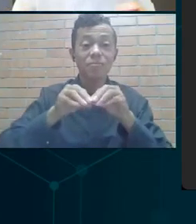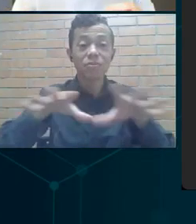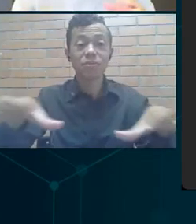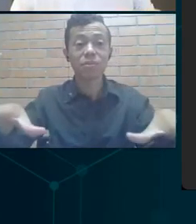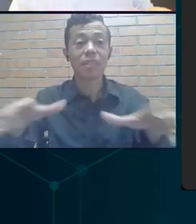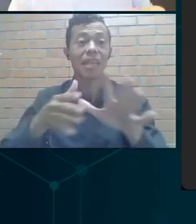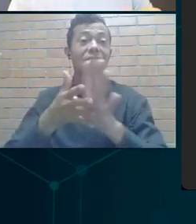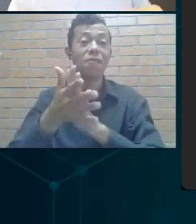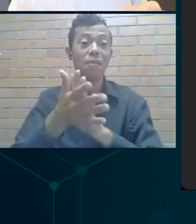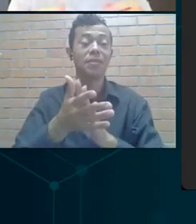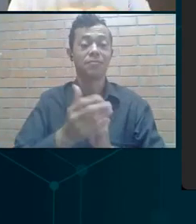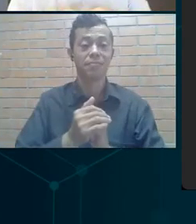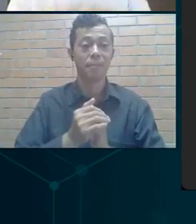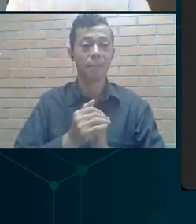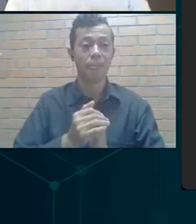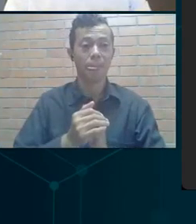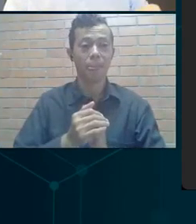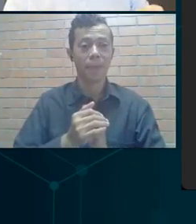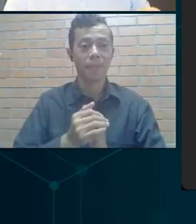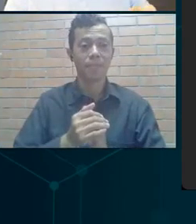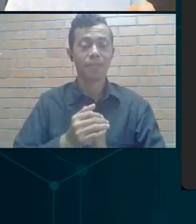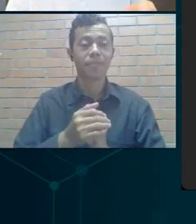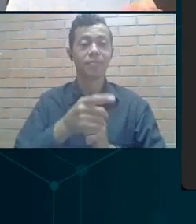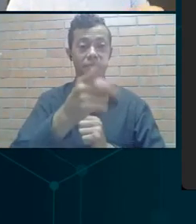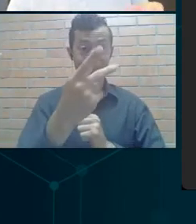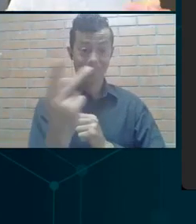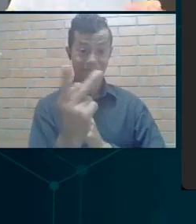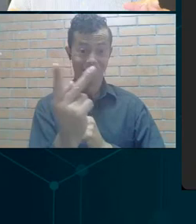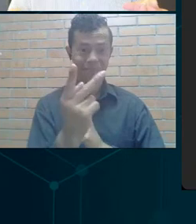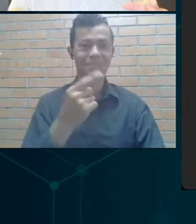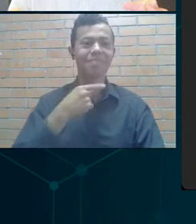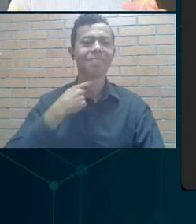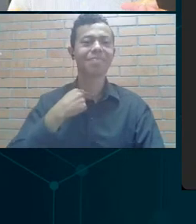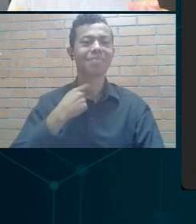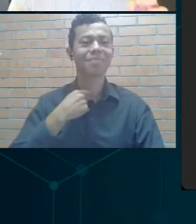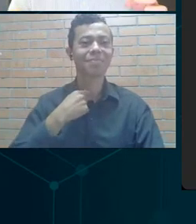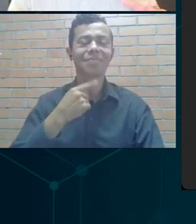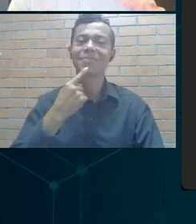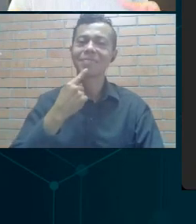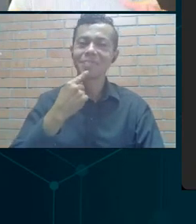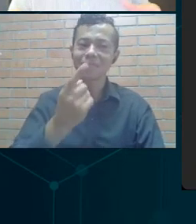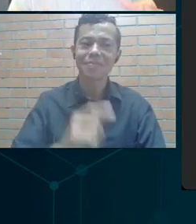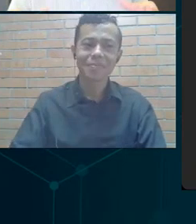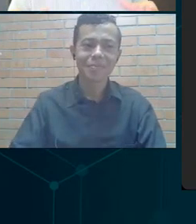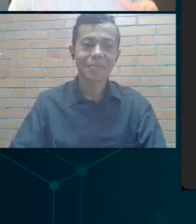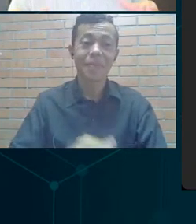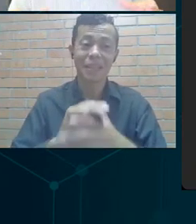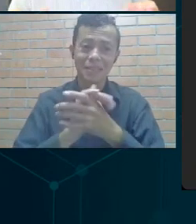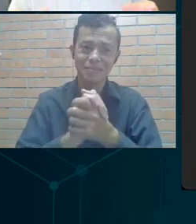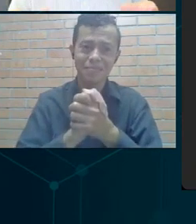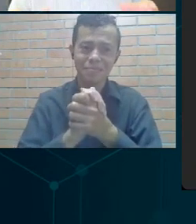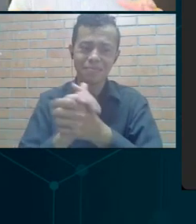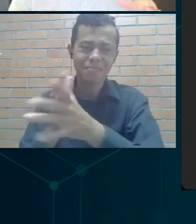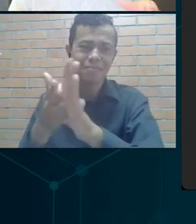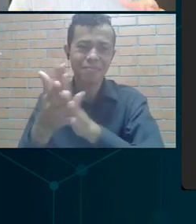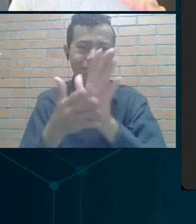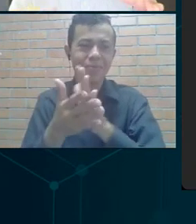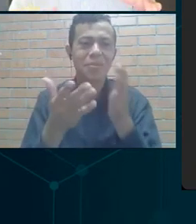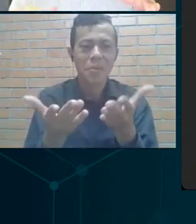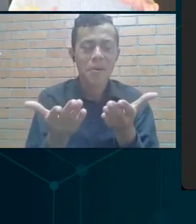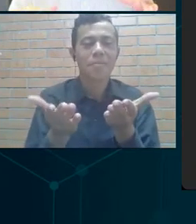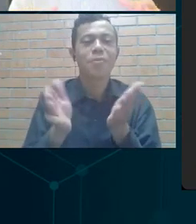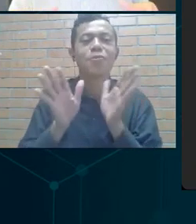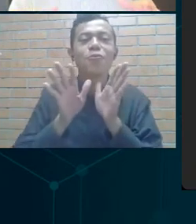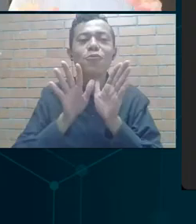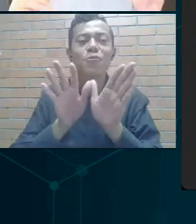friends run data centers. And what we mean by this is that there's a tremendous amount of complexity in being able to